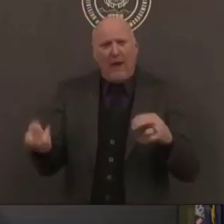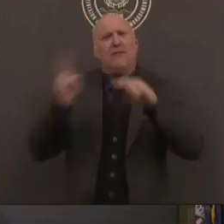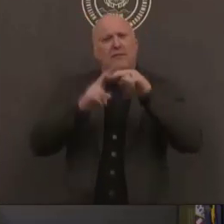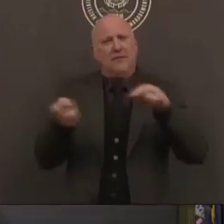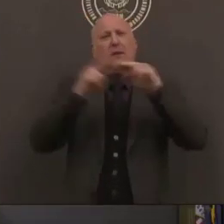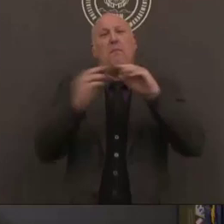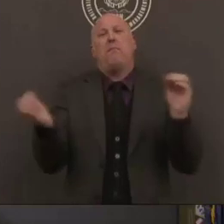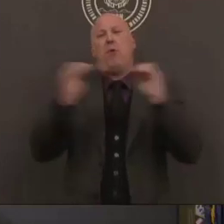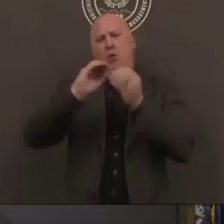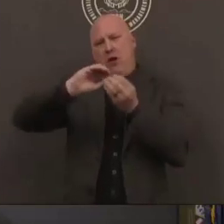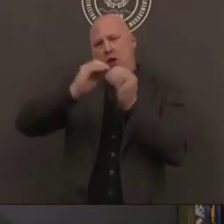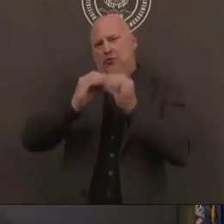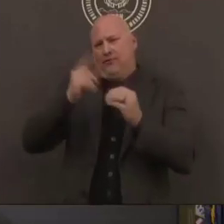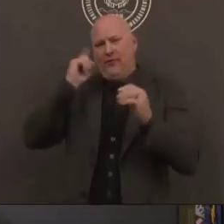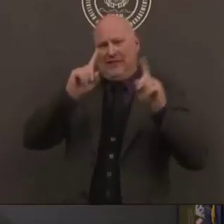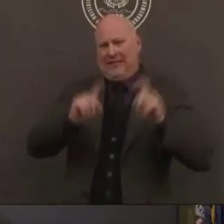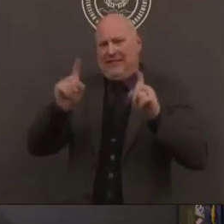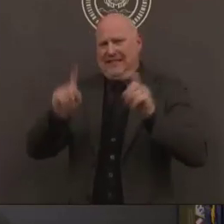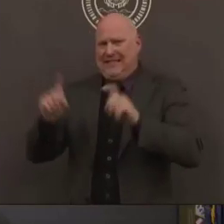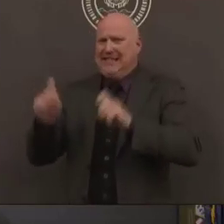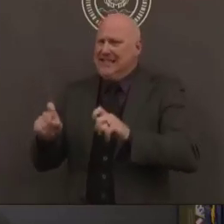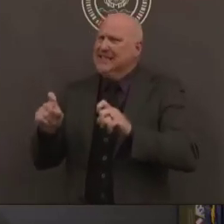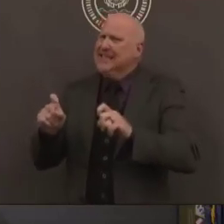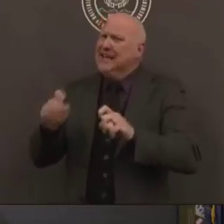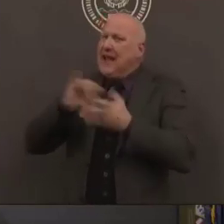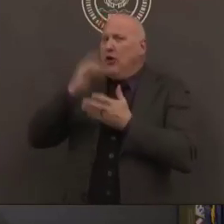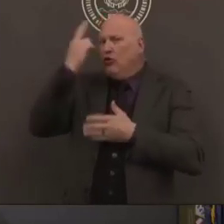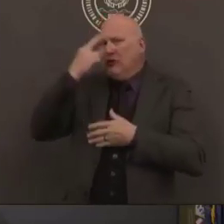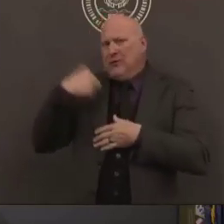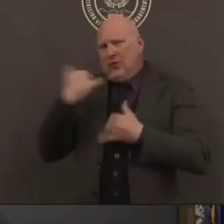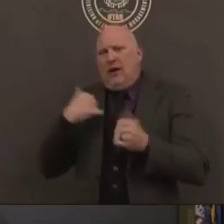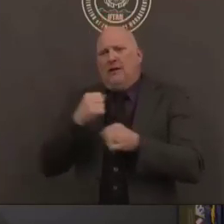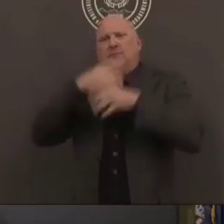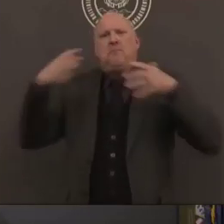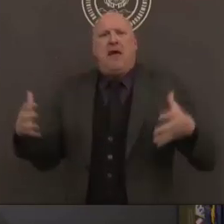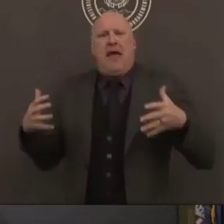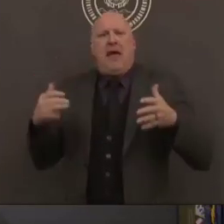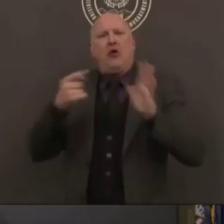symptoms to look out for and when they should seek testing as well.